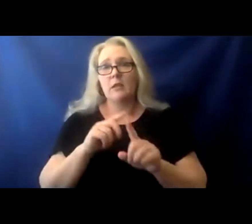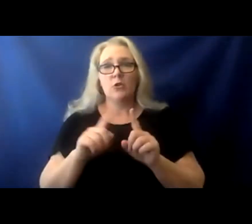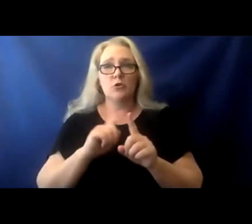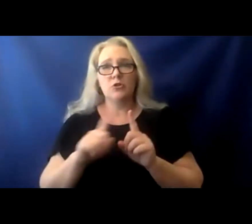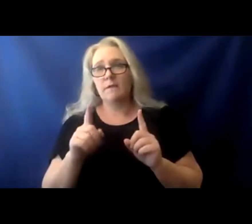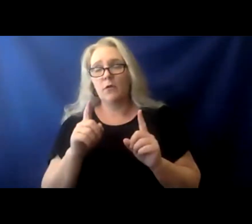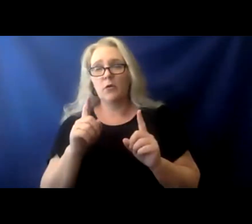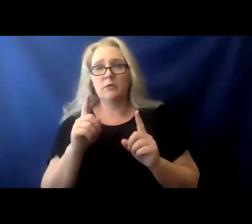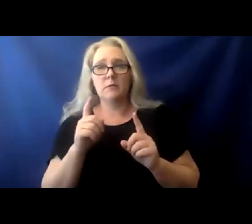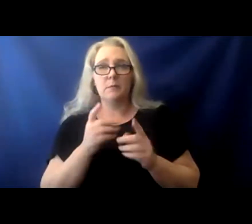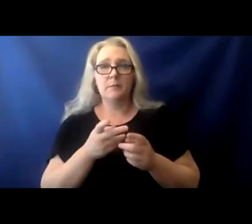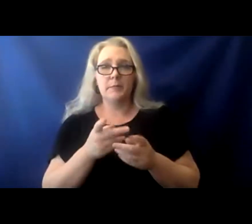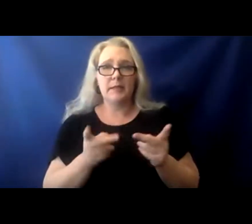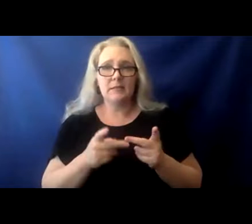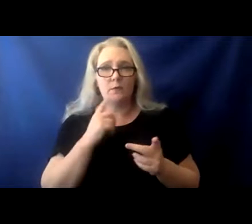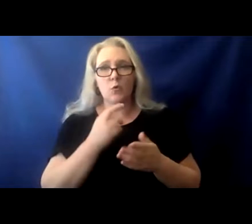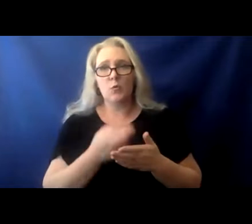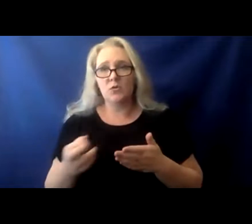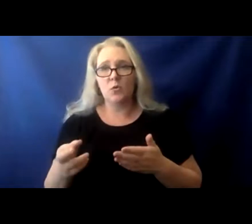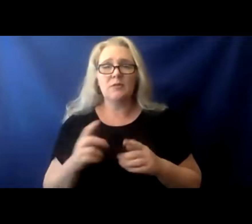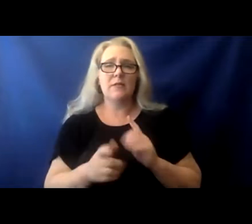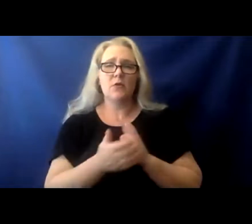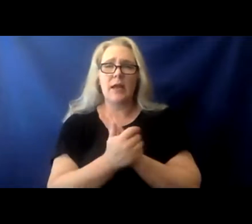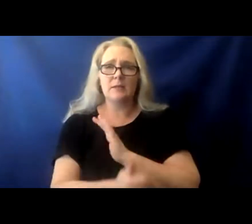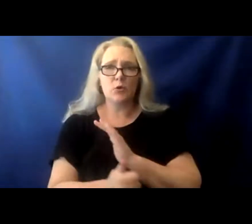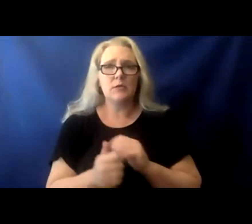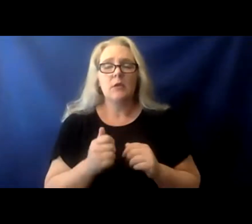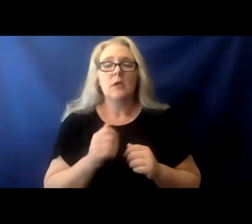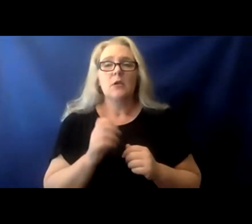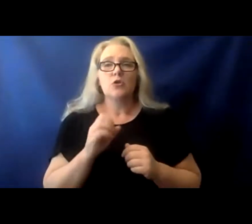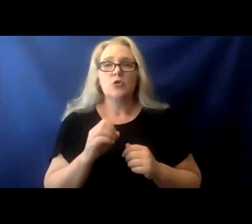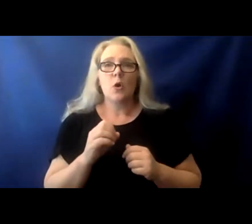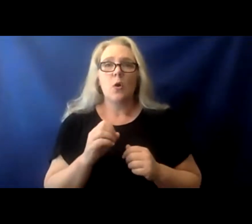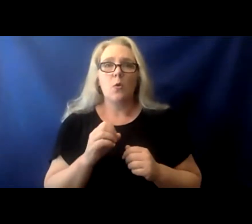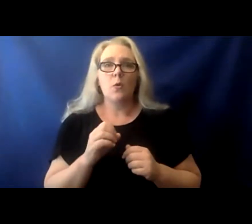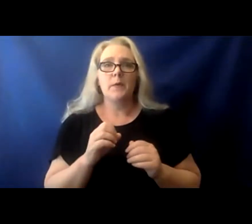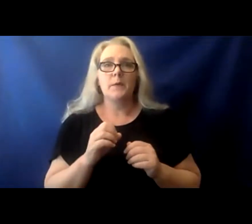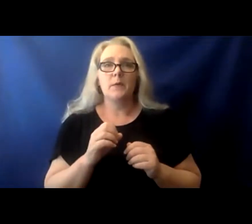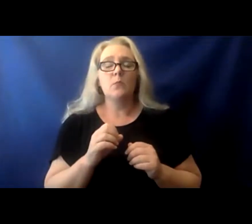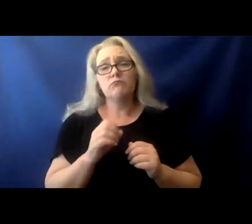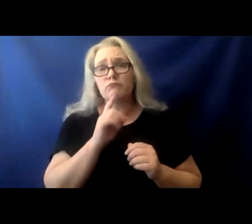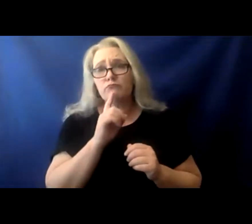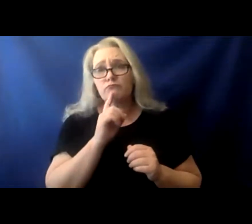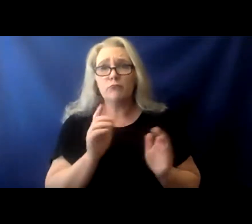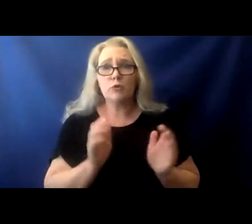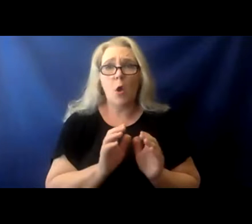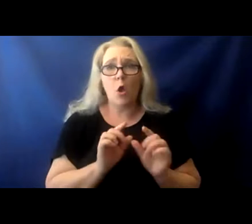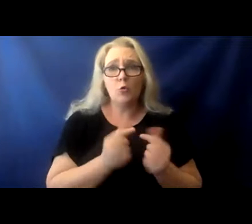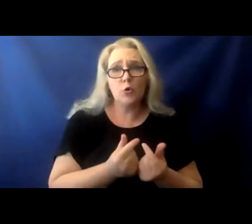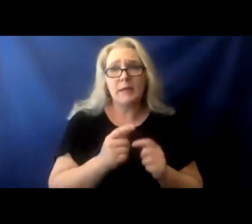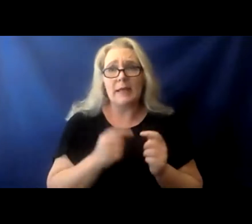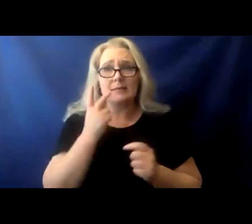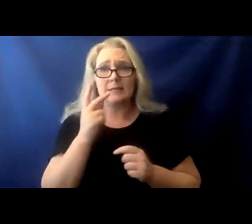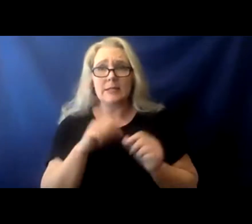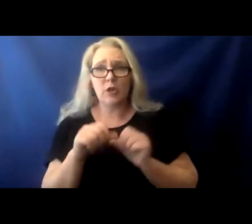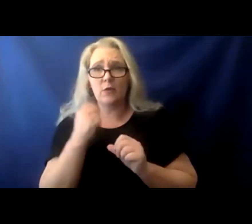perspectives. And so how do we bring that to you in a way that then continues to leverage the fact that we are a small group and we can't all see each other's faces